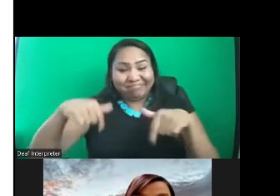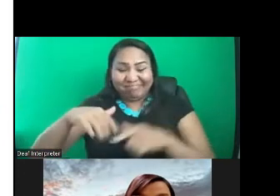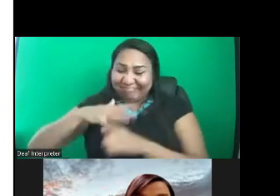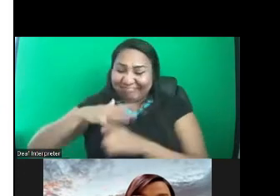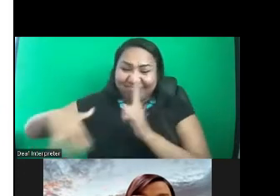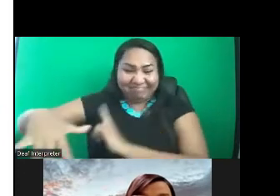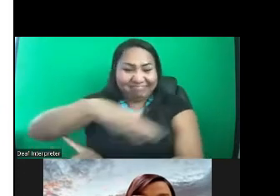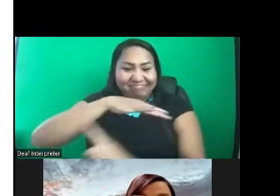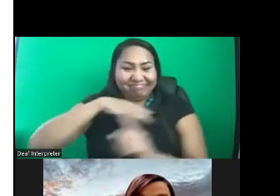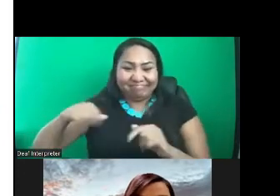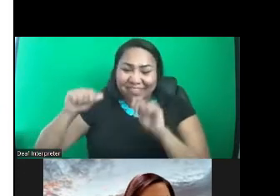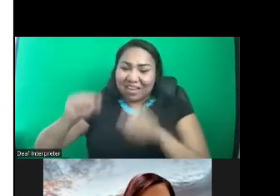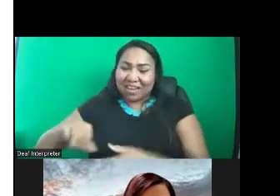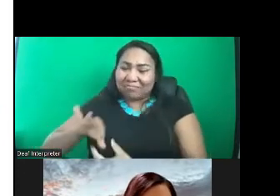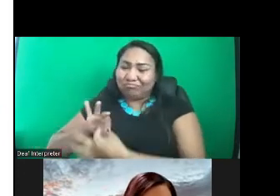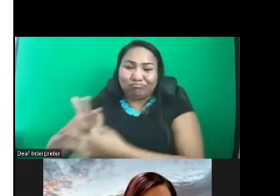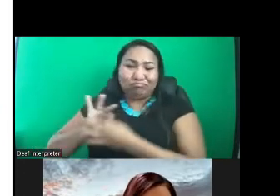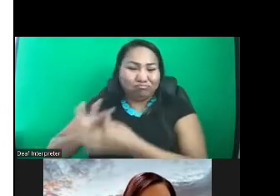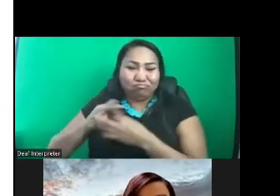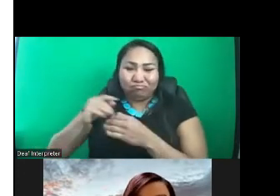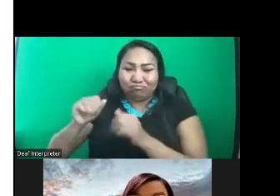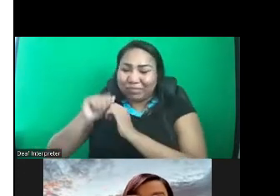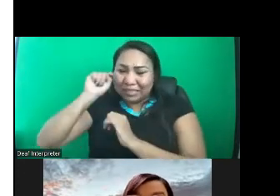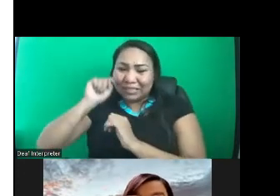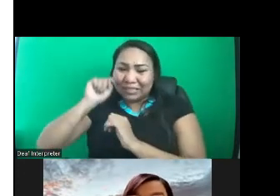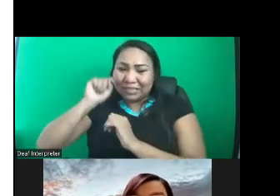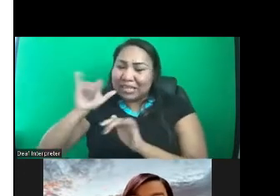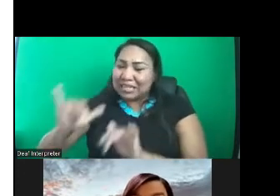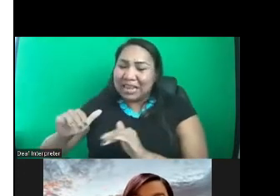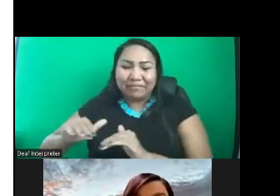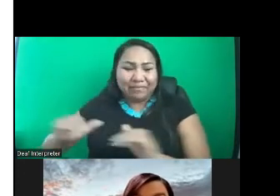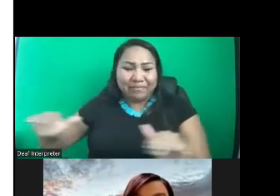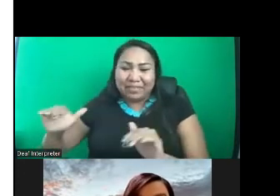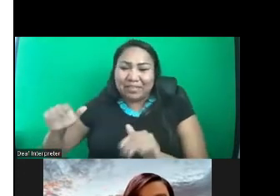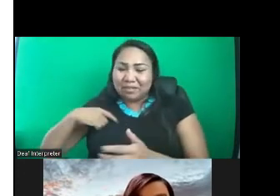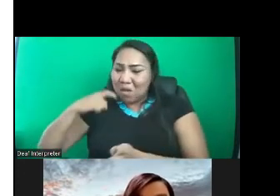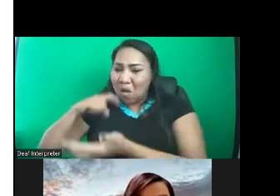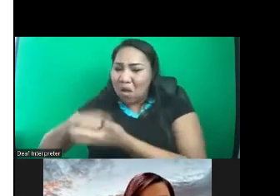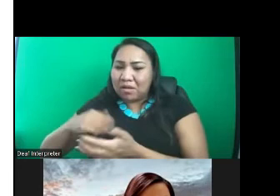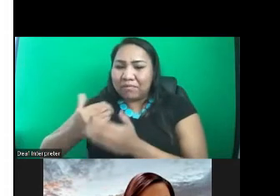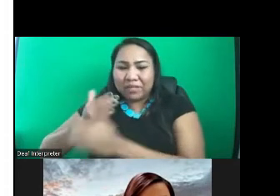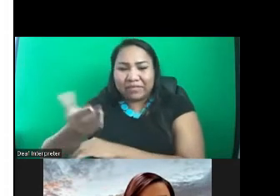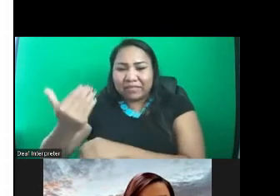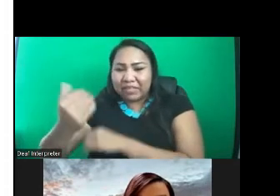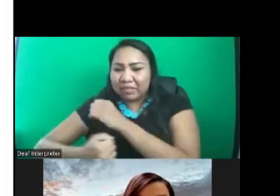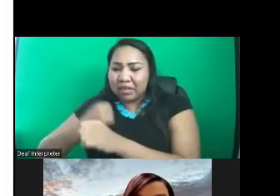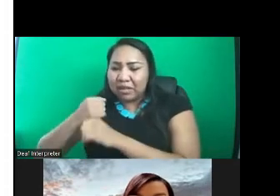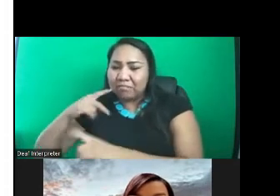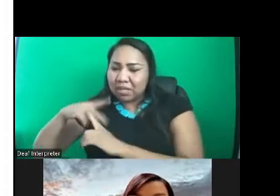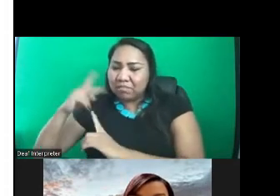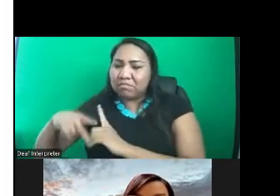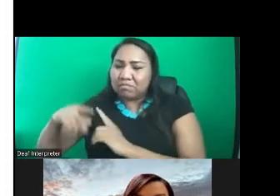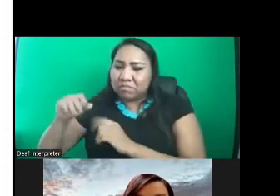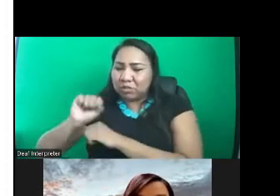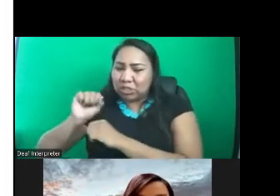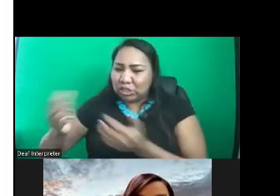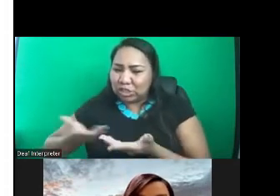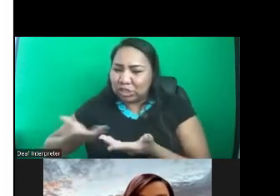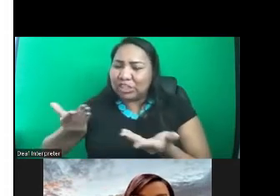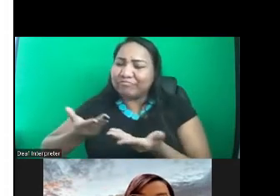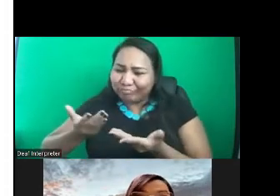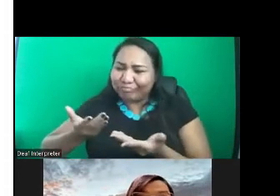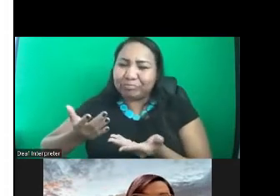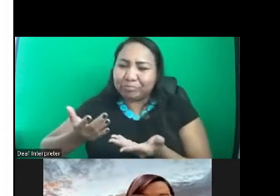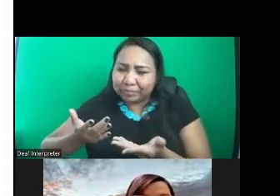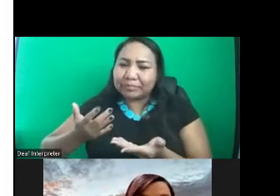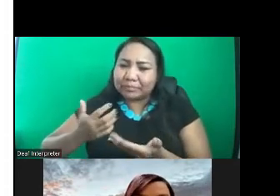on that level. I'm finding that after 15 years of the program and working here at Hopi Healthcare Center, as I get older,